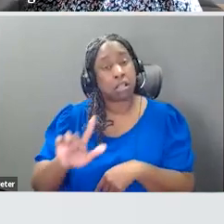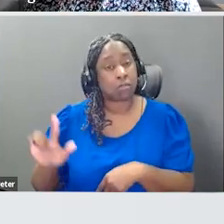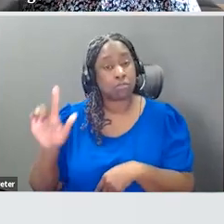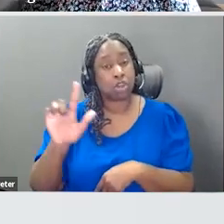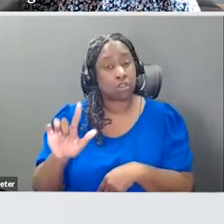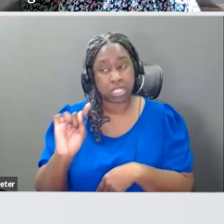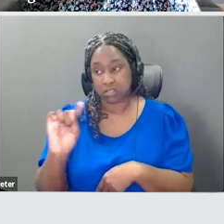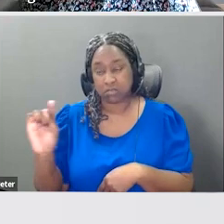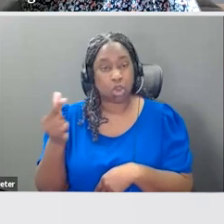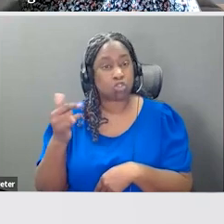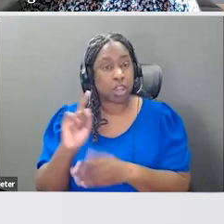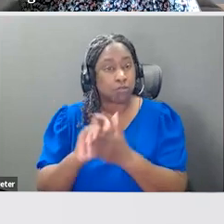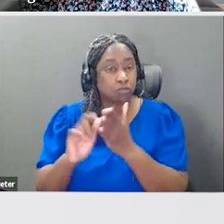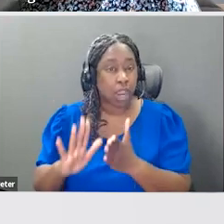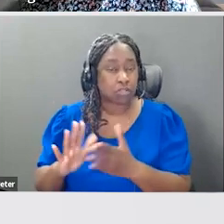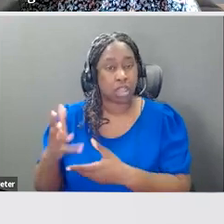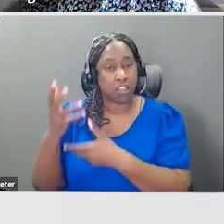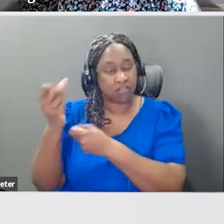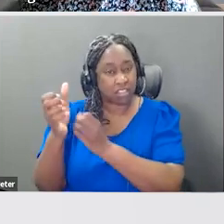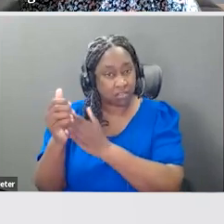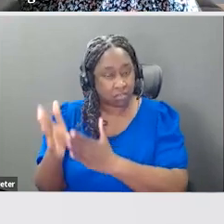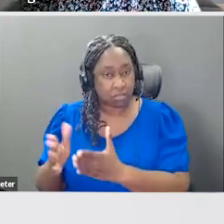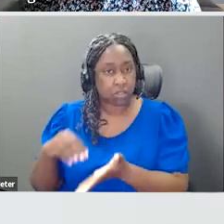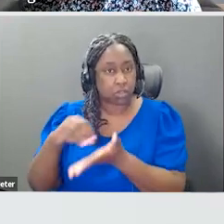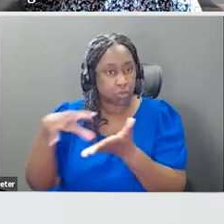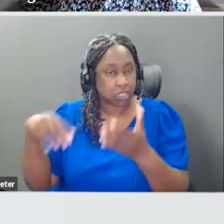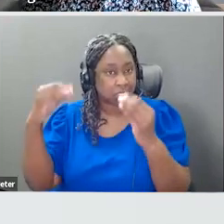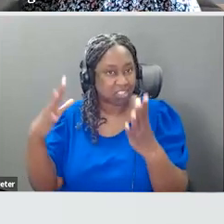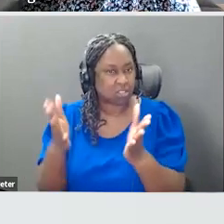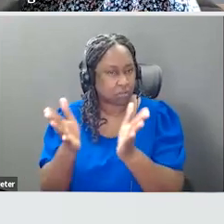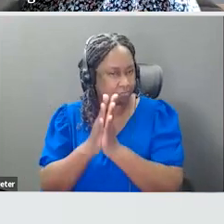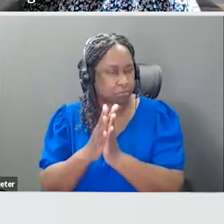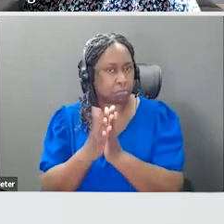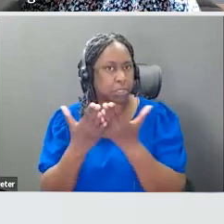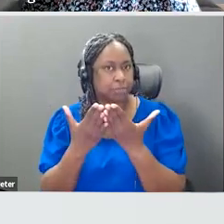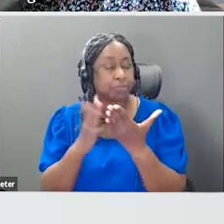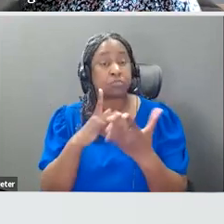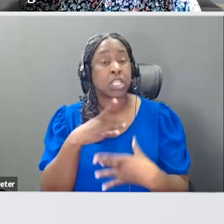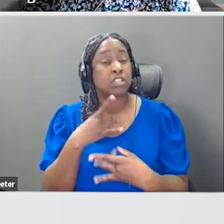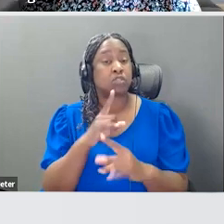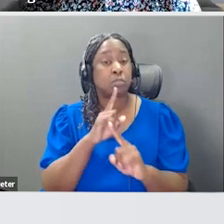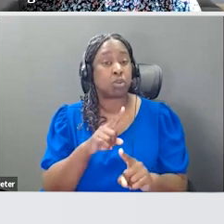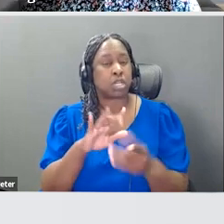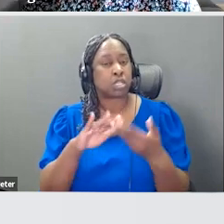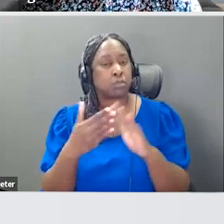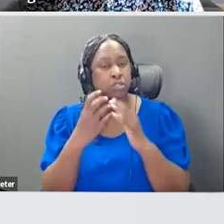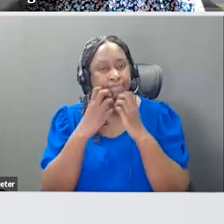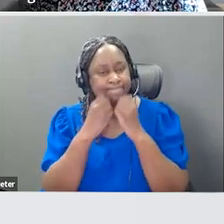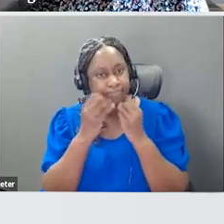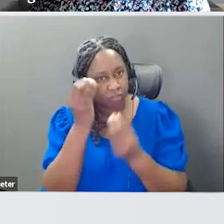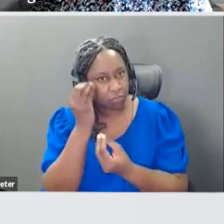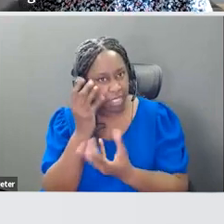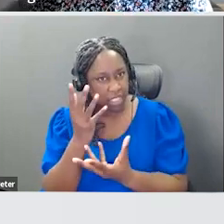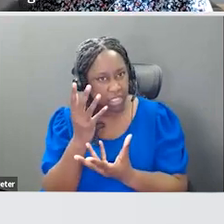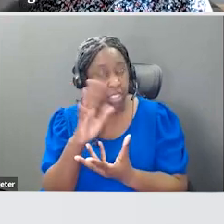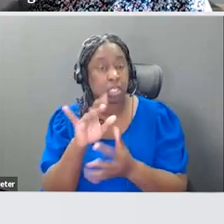grant writers, faith leaders, students, teachers, and more. The interest in the report shows how communities value this information, and more